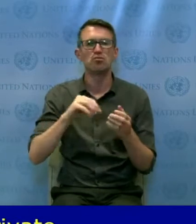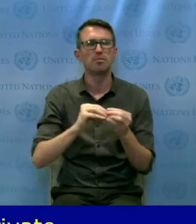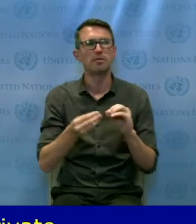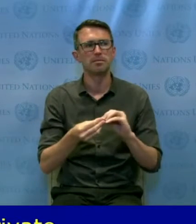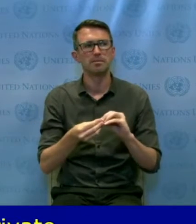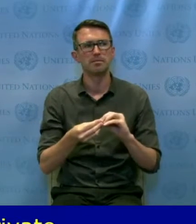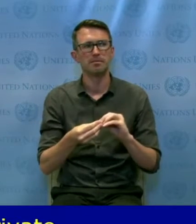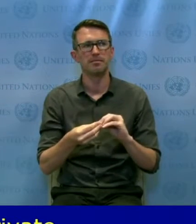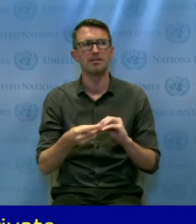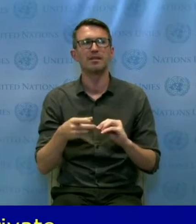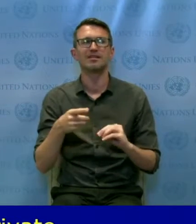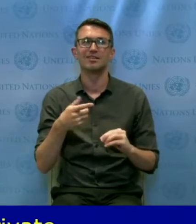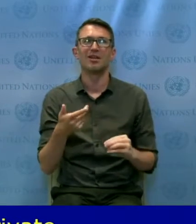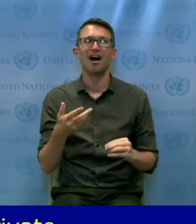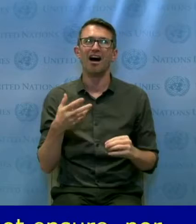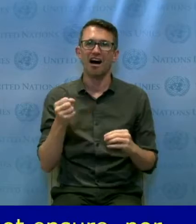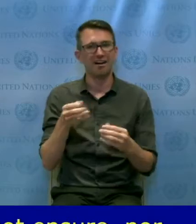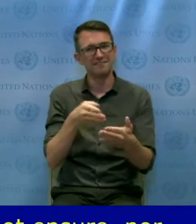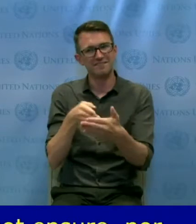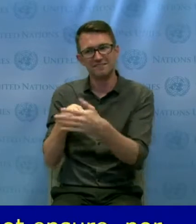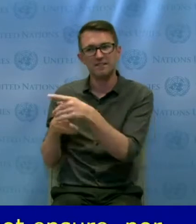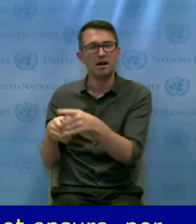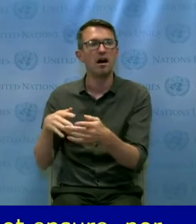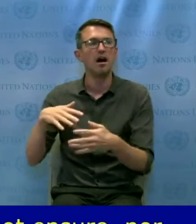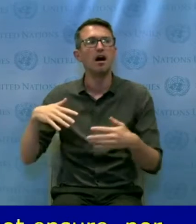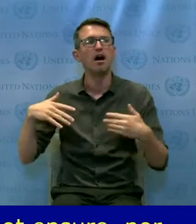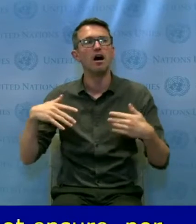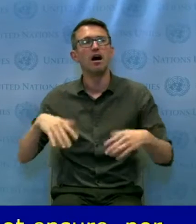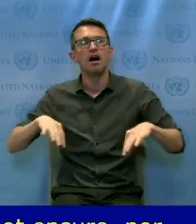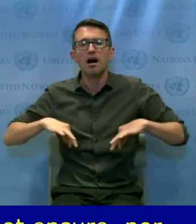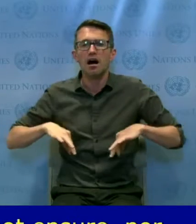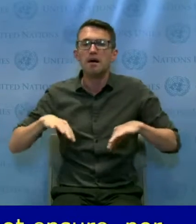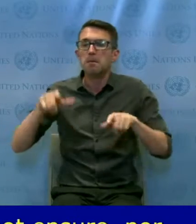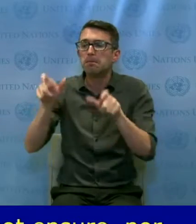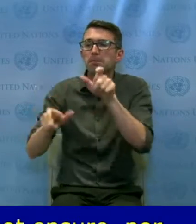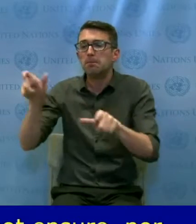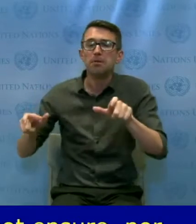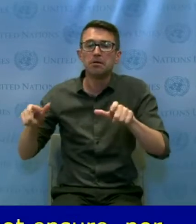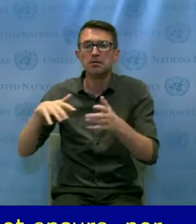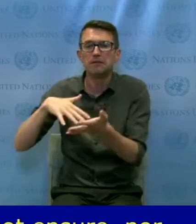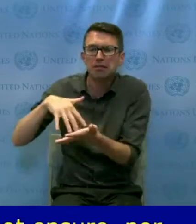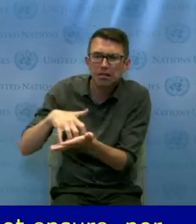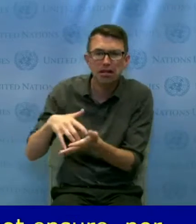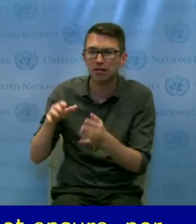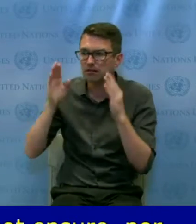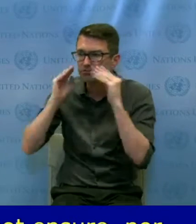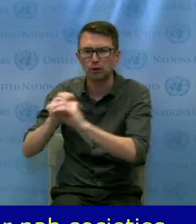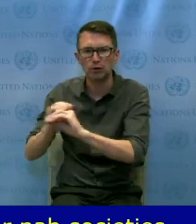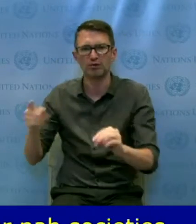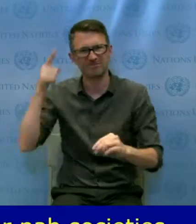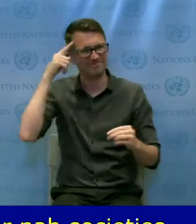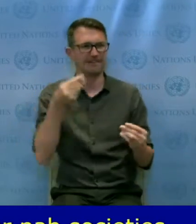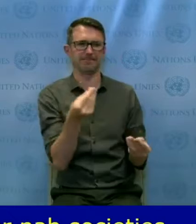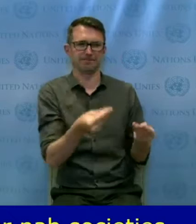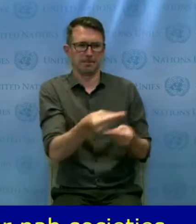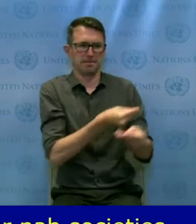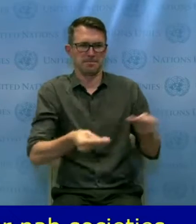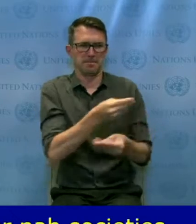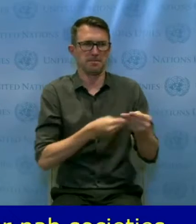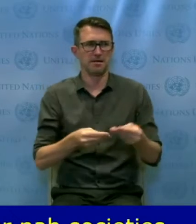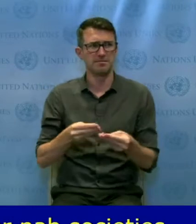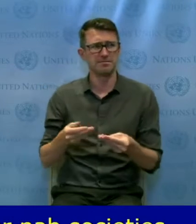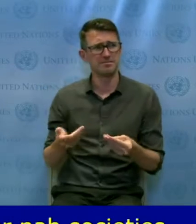gain. As well as having a high quota in line with the benefits that have been seen, what